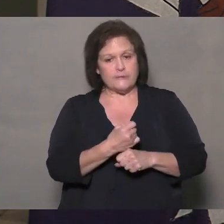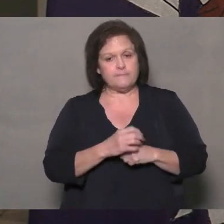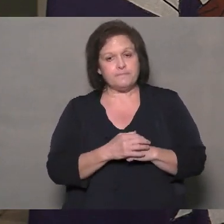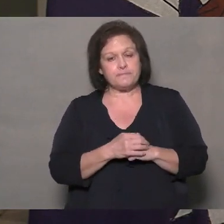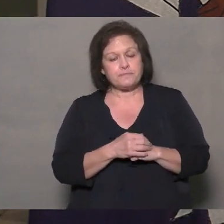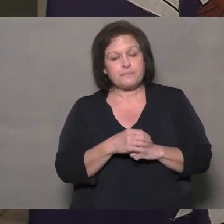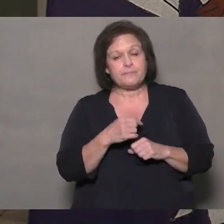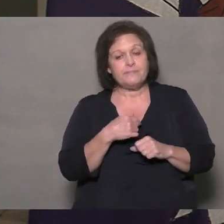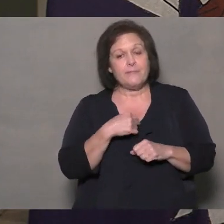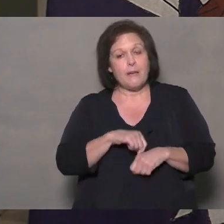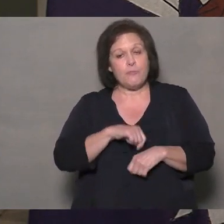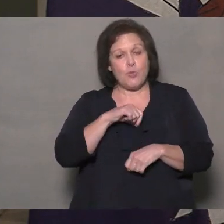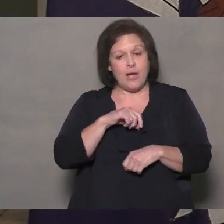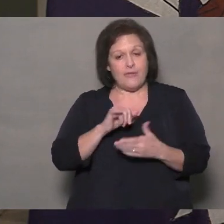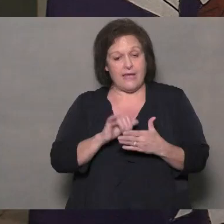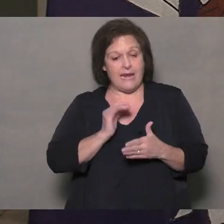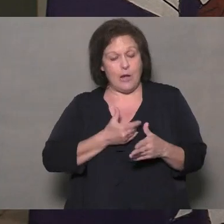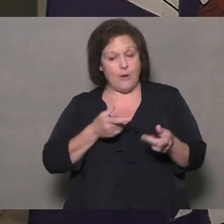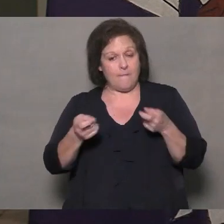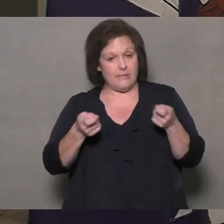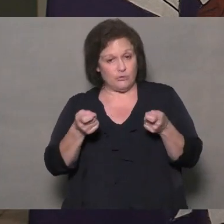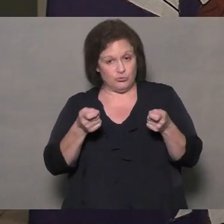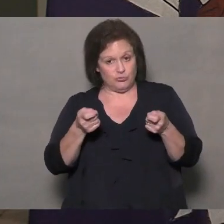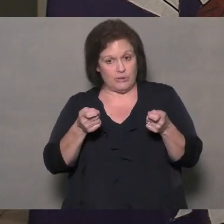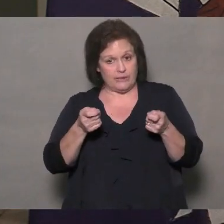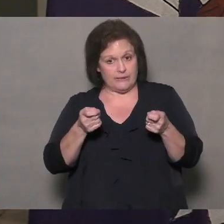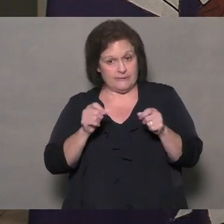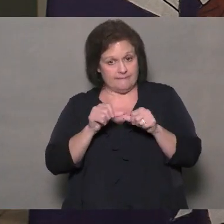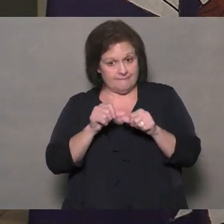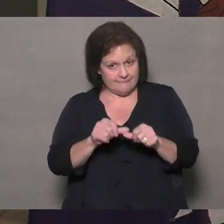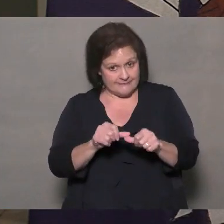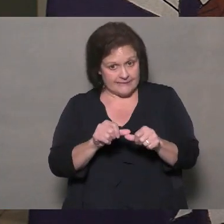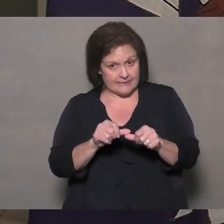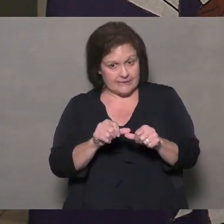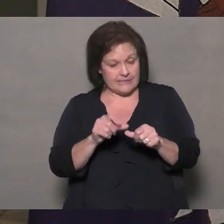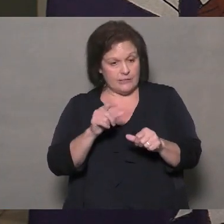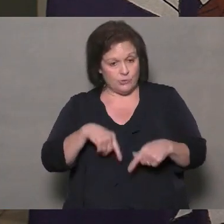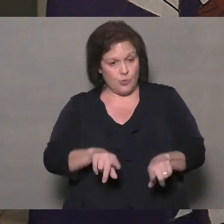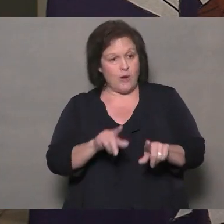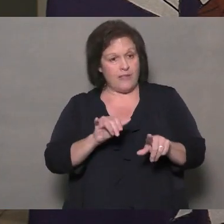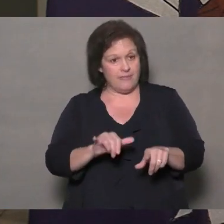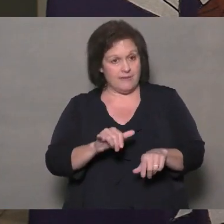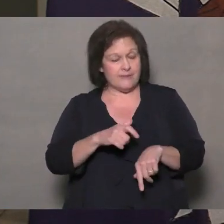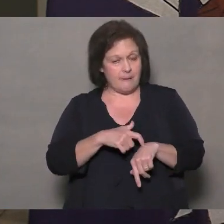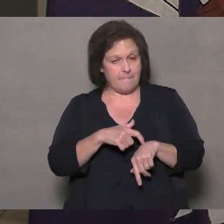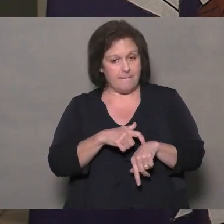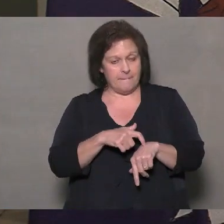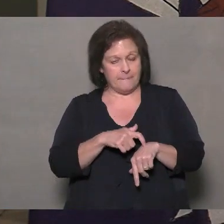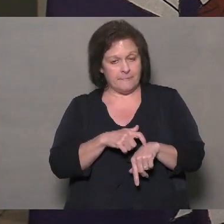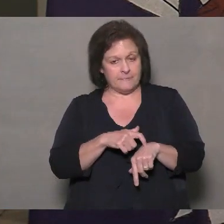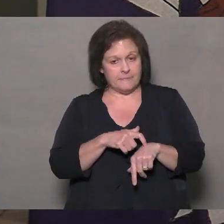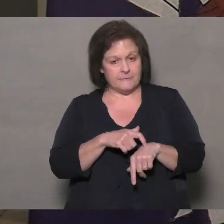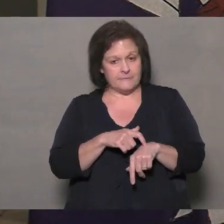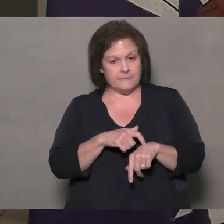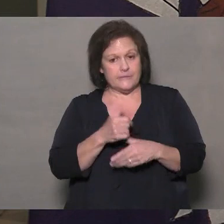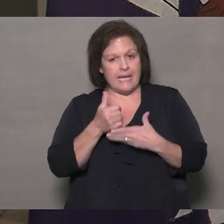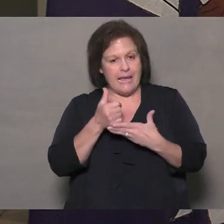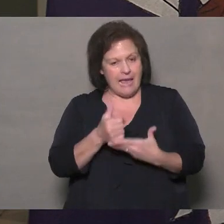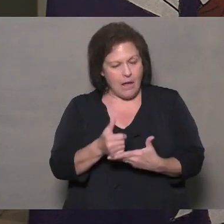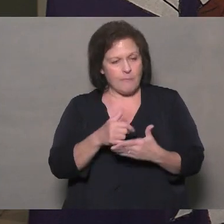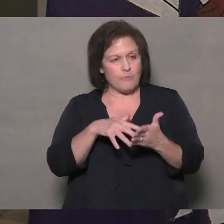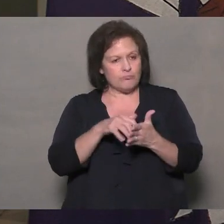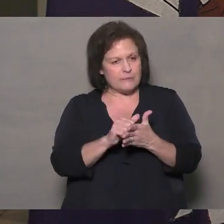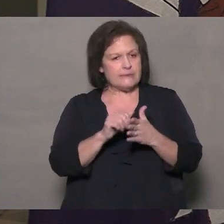I am proud that our administration took action at the outset of this crisis to help our most